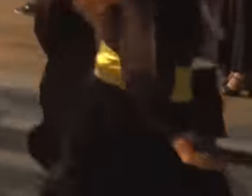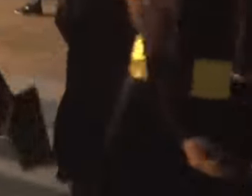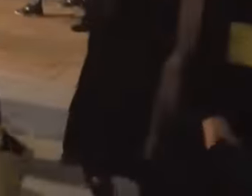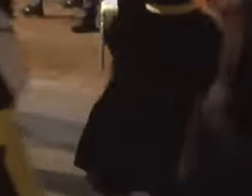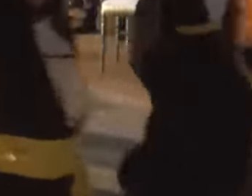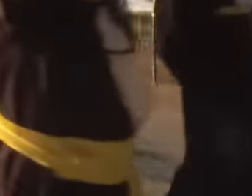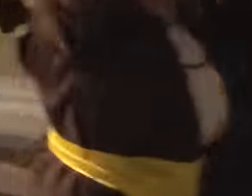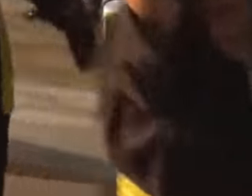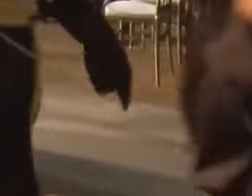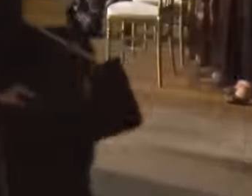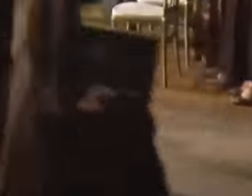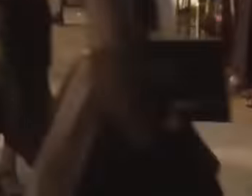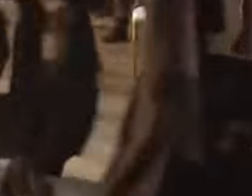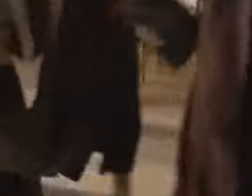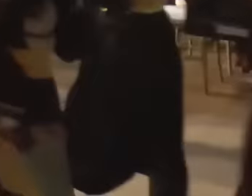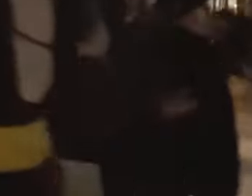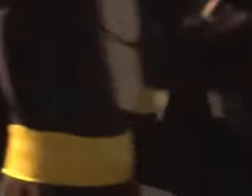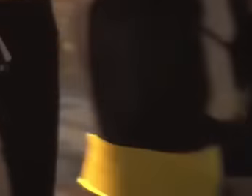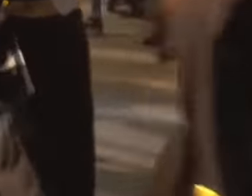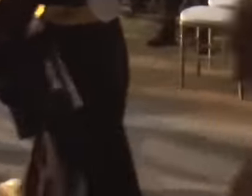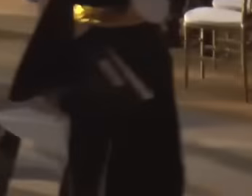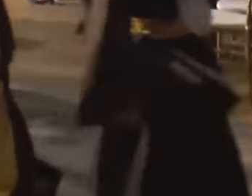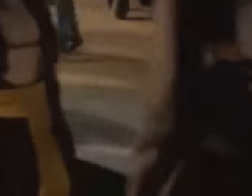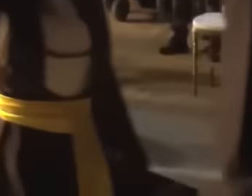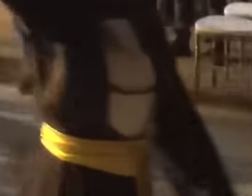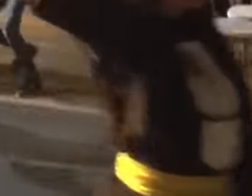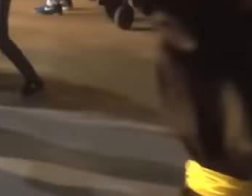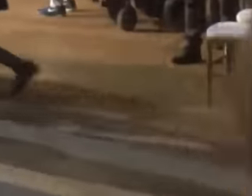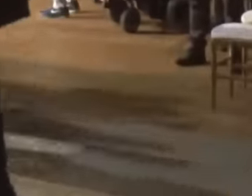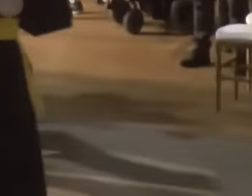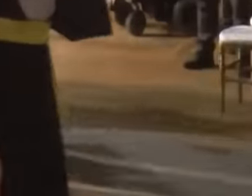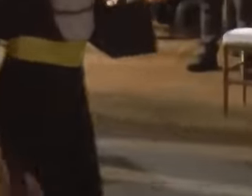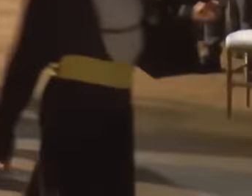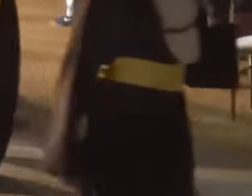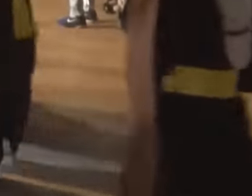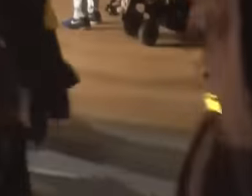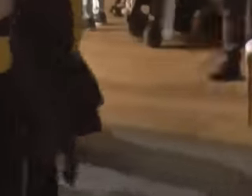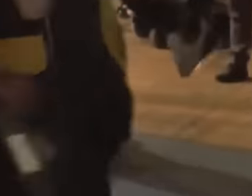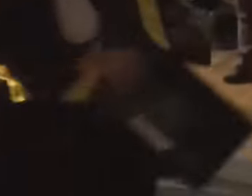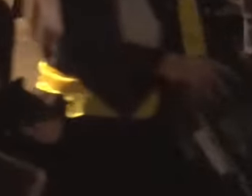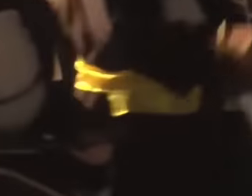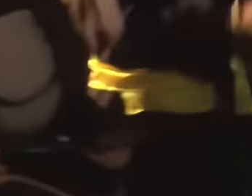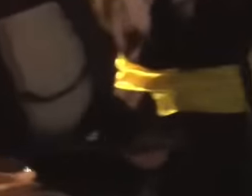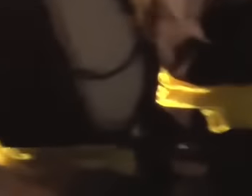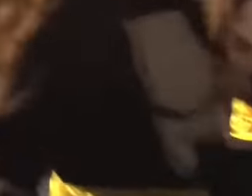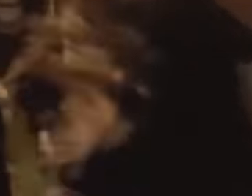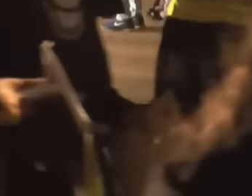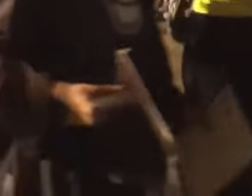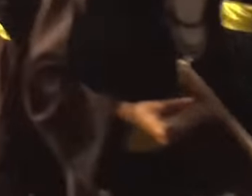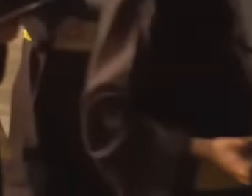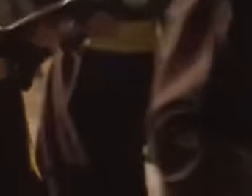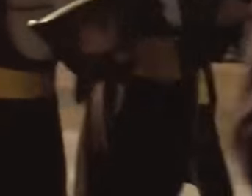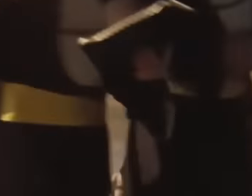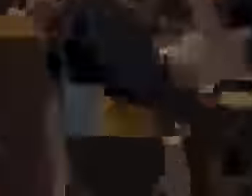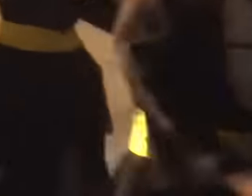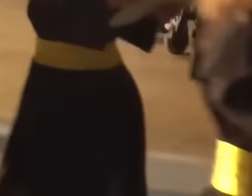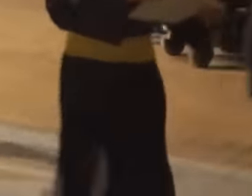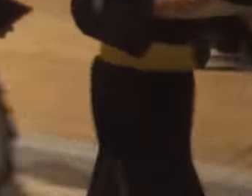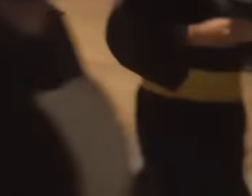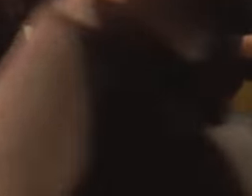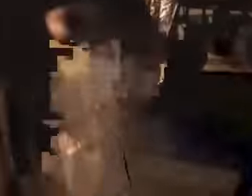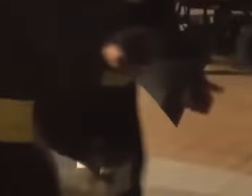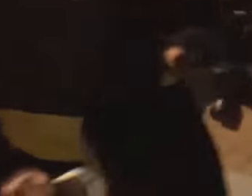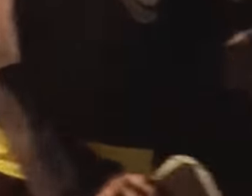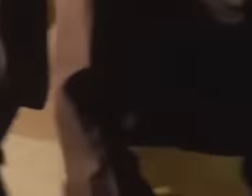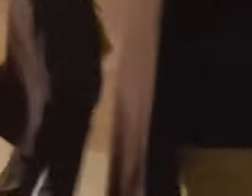will remember. My father told me when I was just a child, these are the nights to